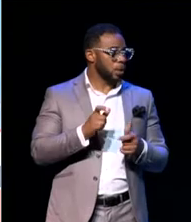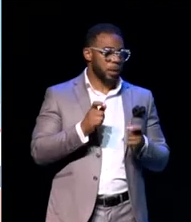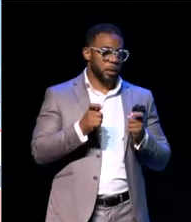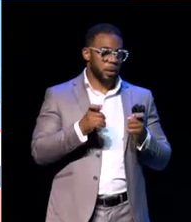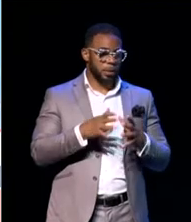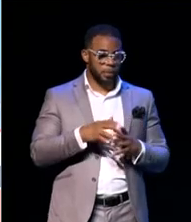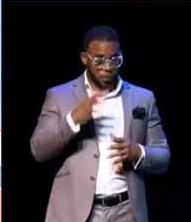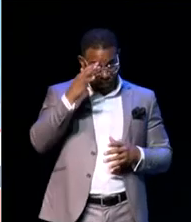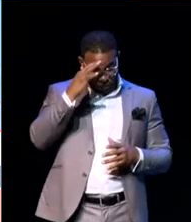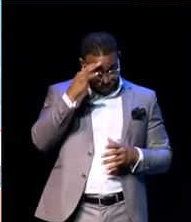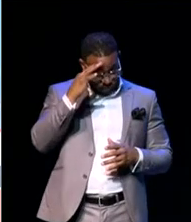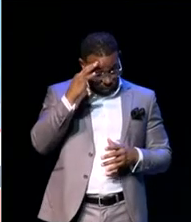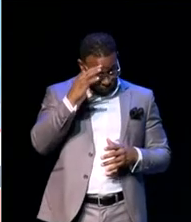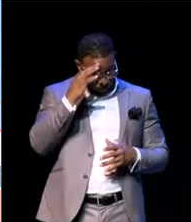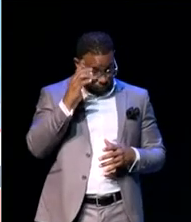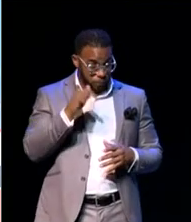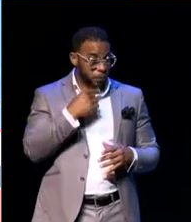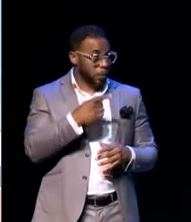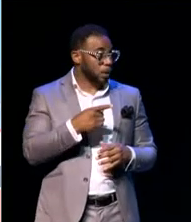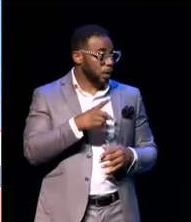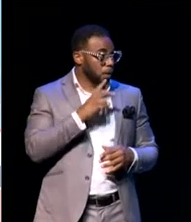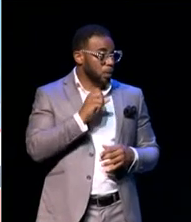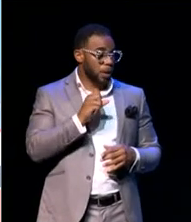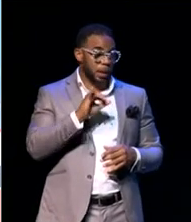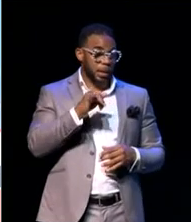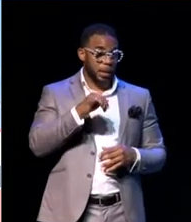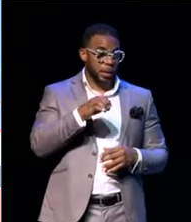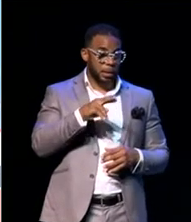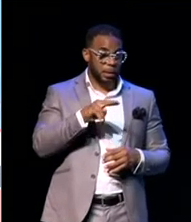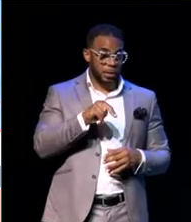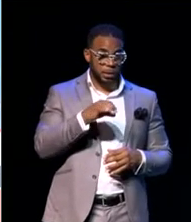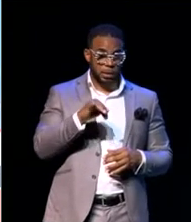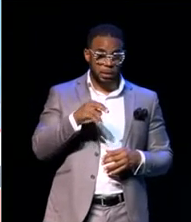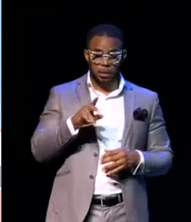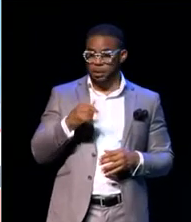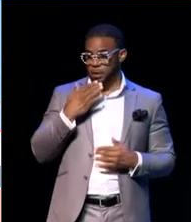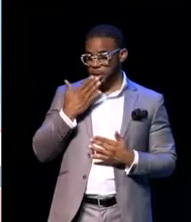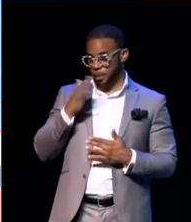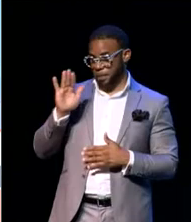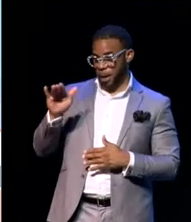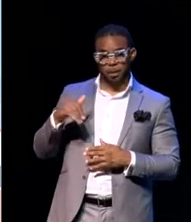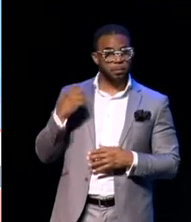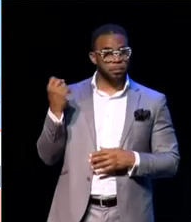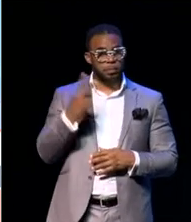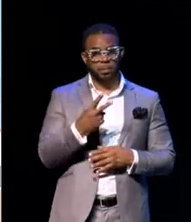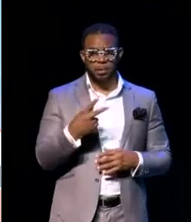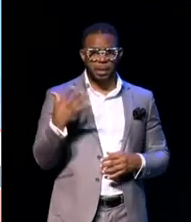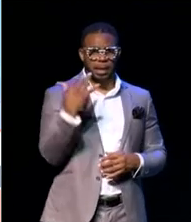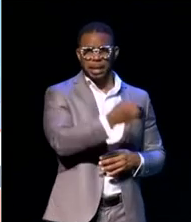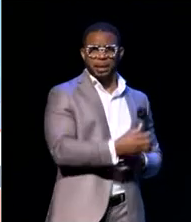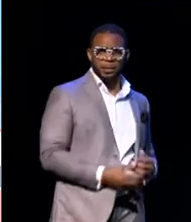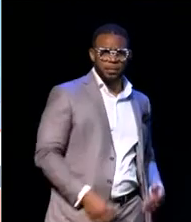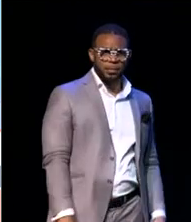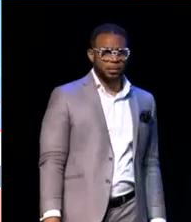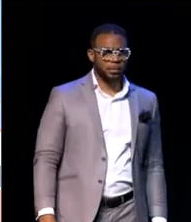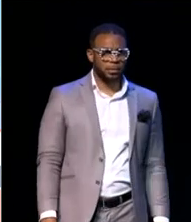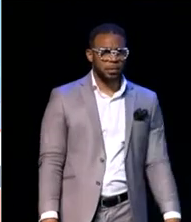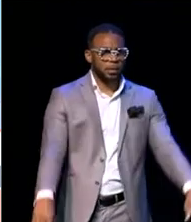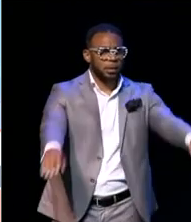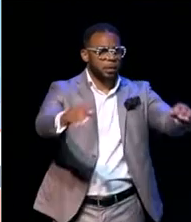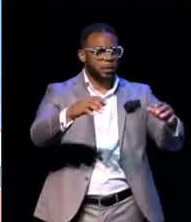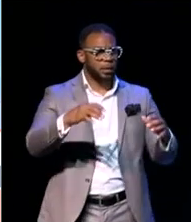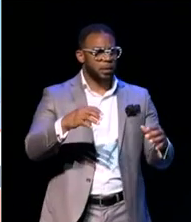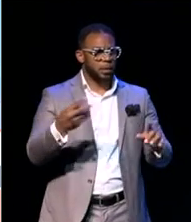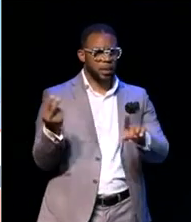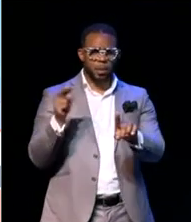administering. And they told him it was the Johnson & Johnson. He said, "Thank you, goodbye," and he left. And the